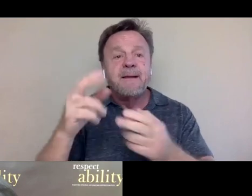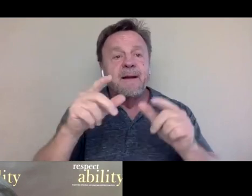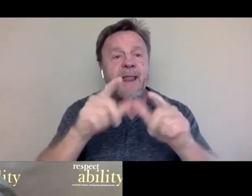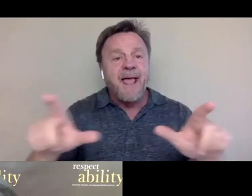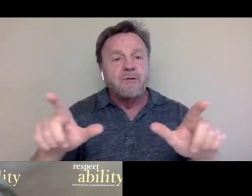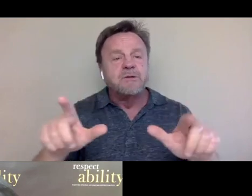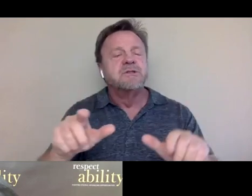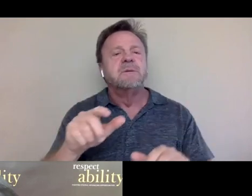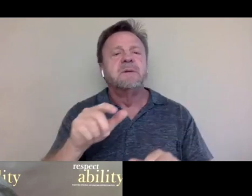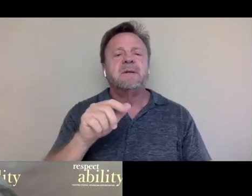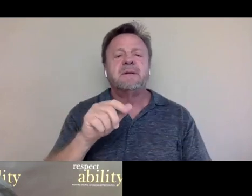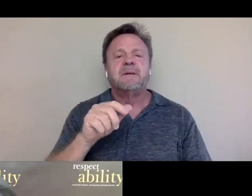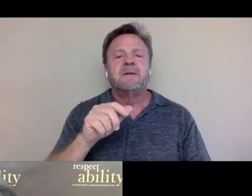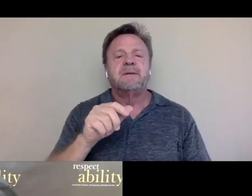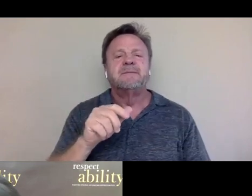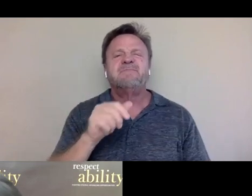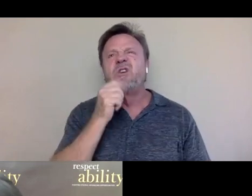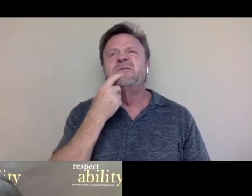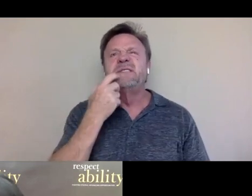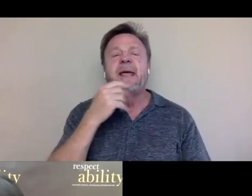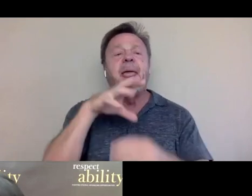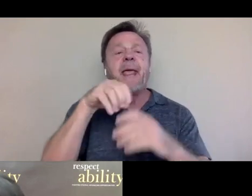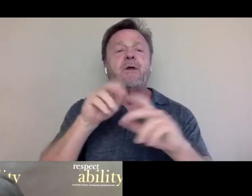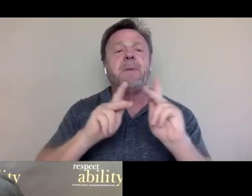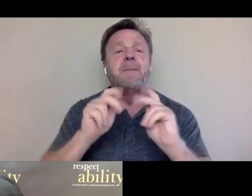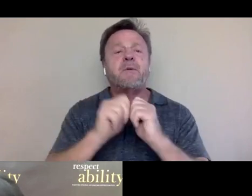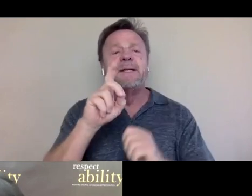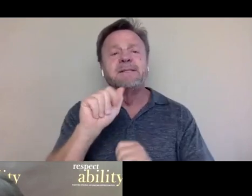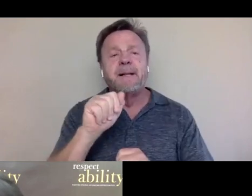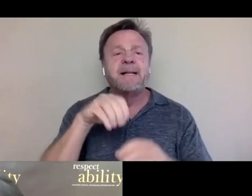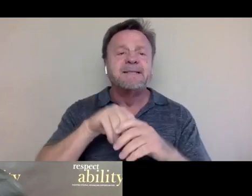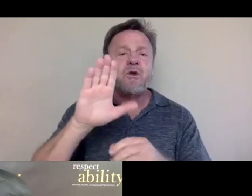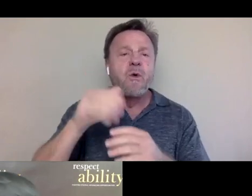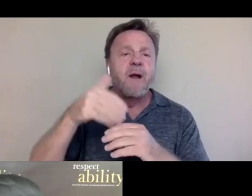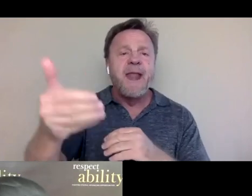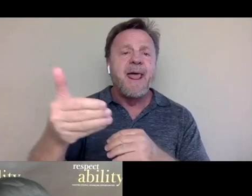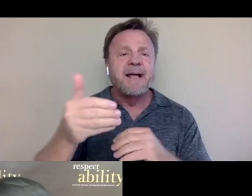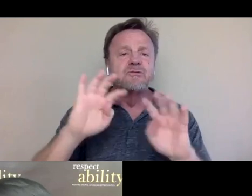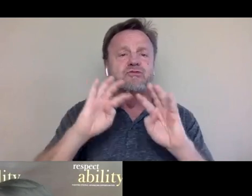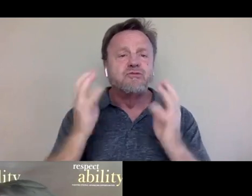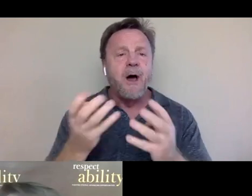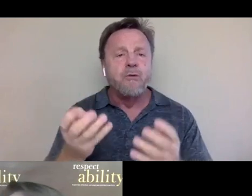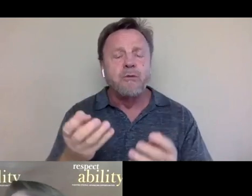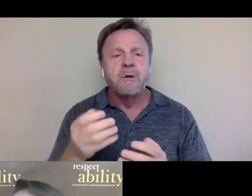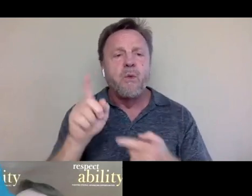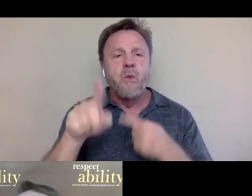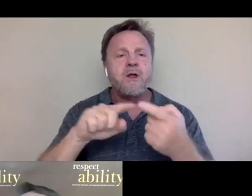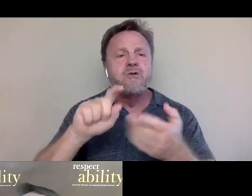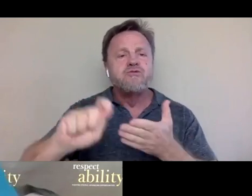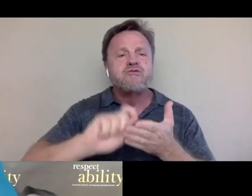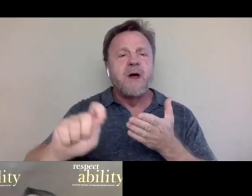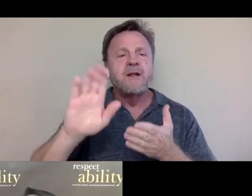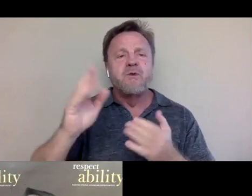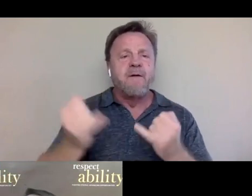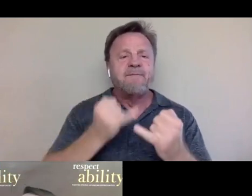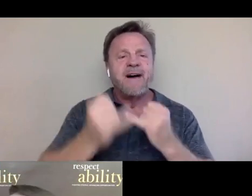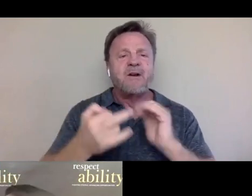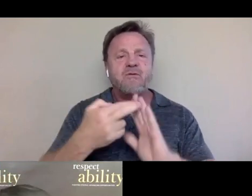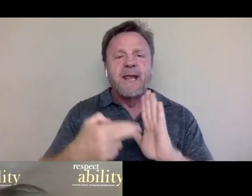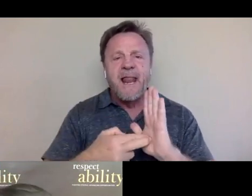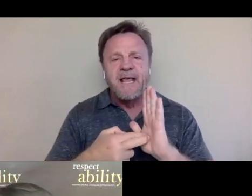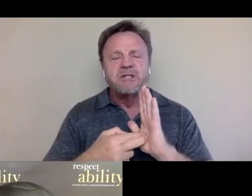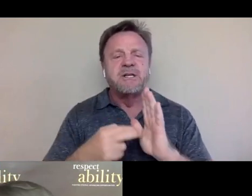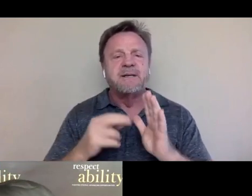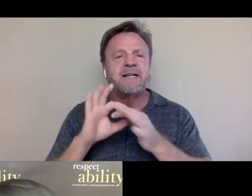it's not like include people with disabilities in your next round of when you write your final regulation in terms of the